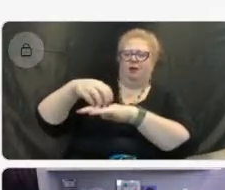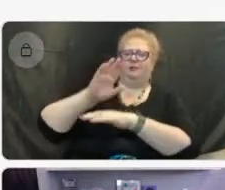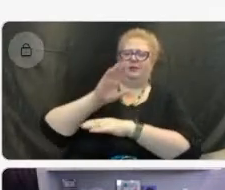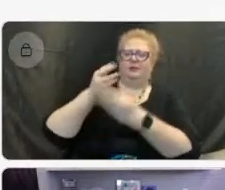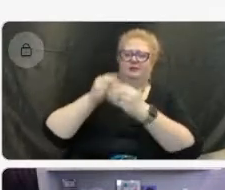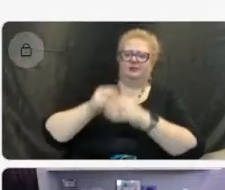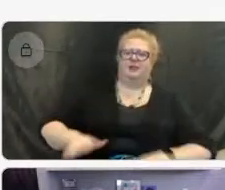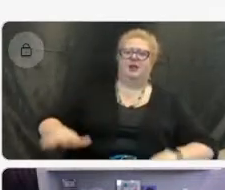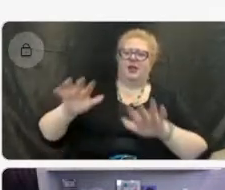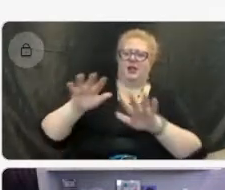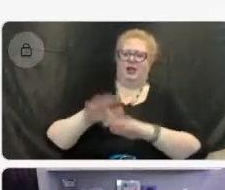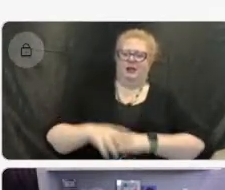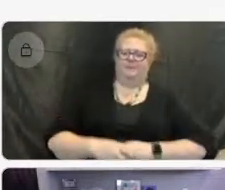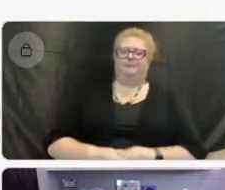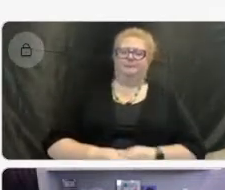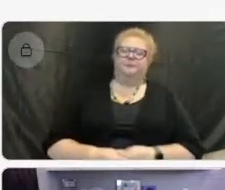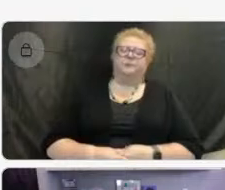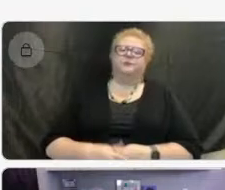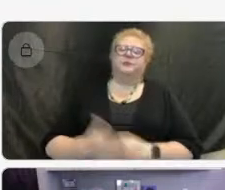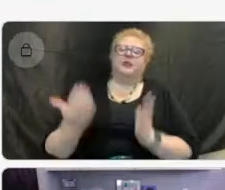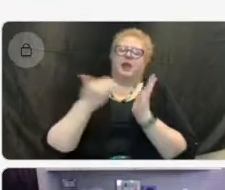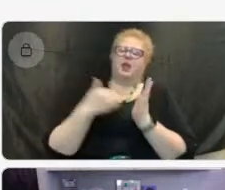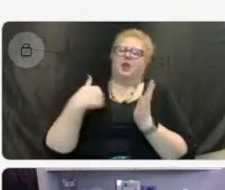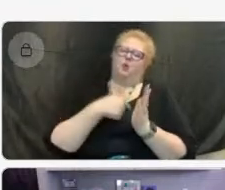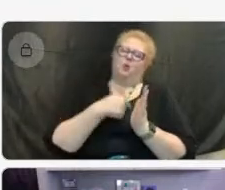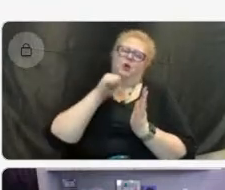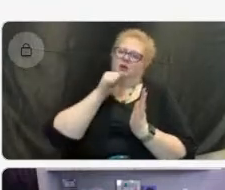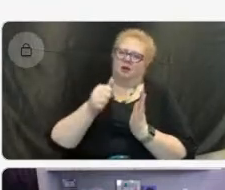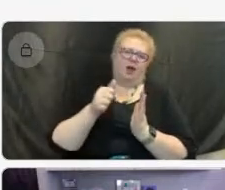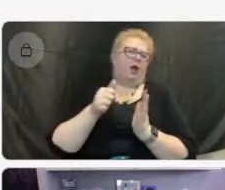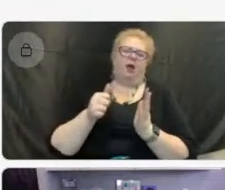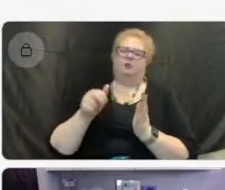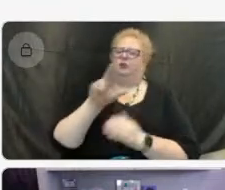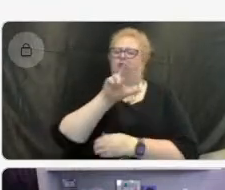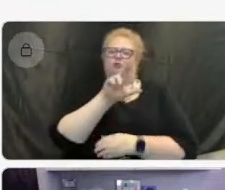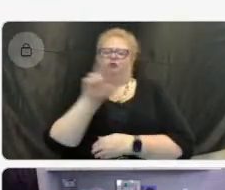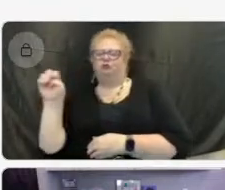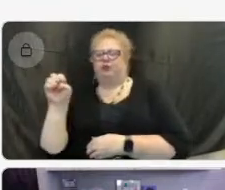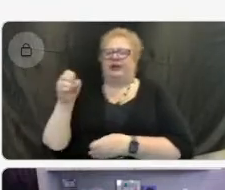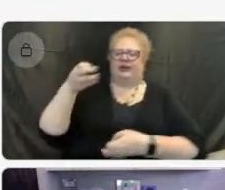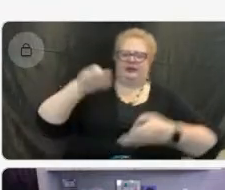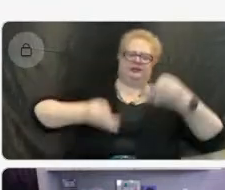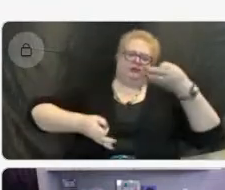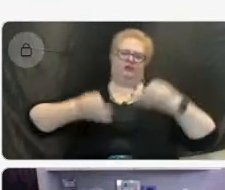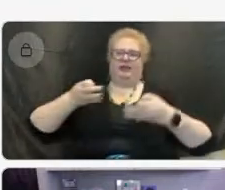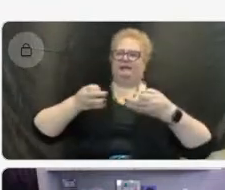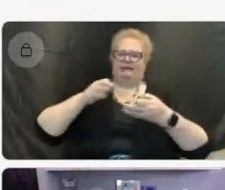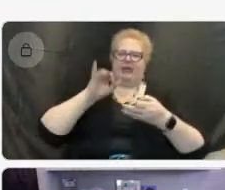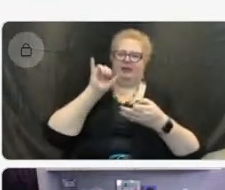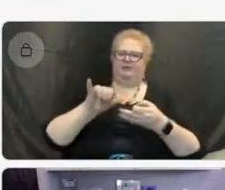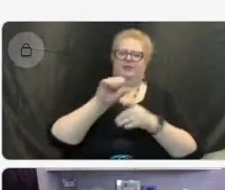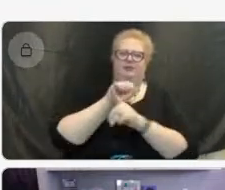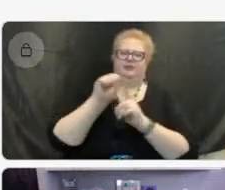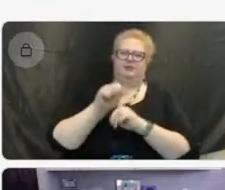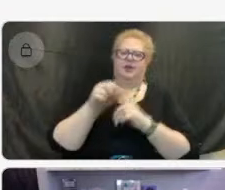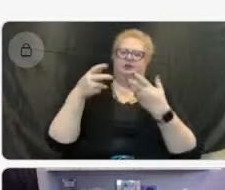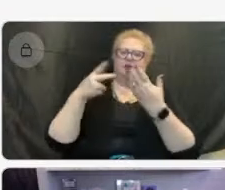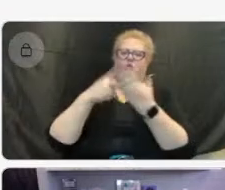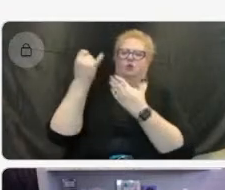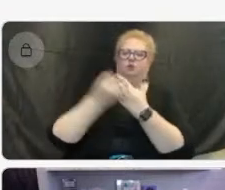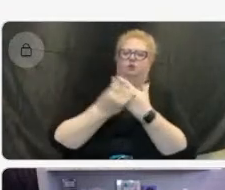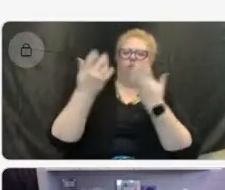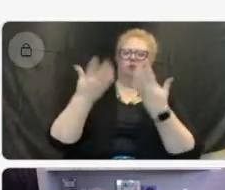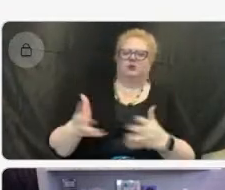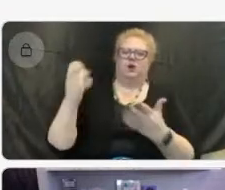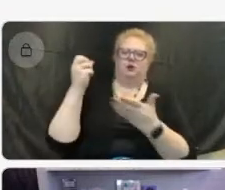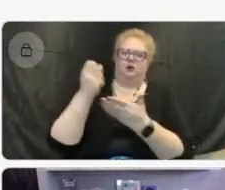We're not, like I said, relitigating what happened in the past. The project has already been approved. And I think those dollars coming into the city